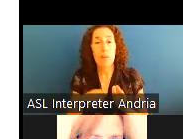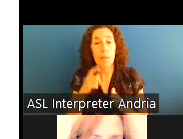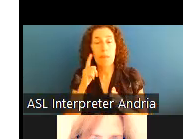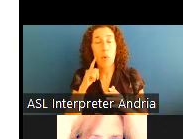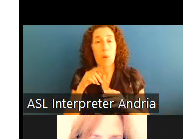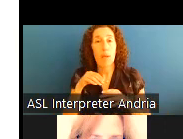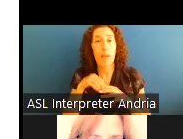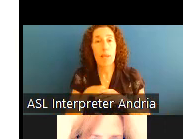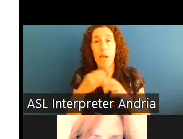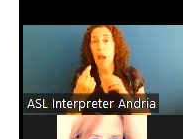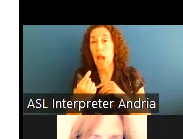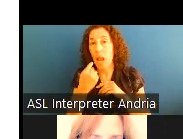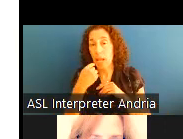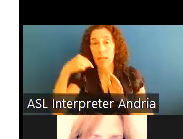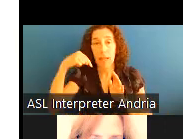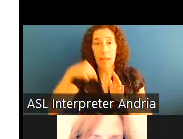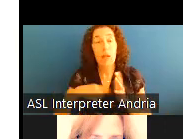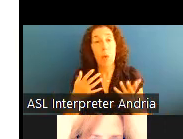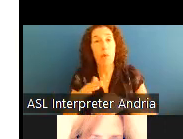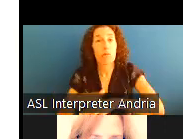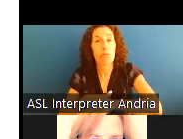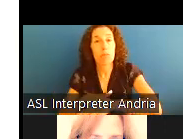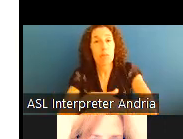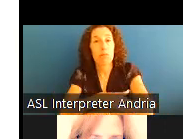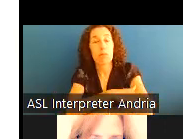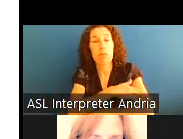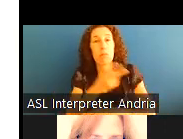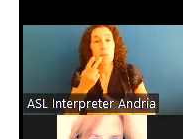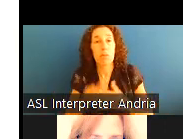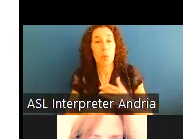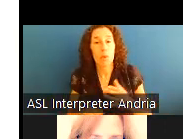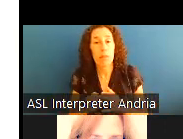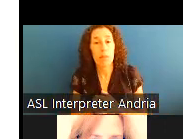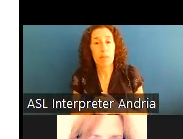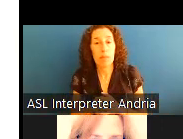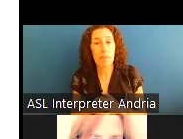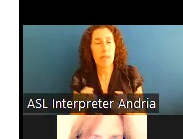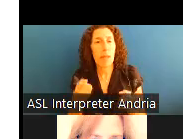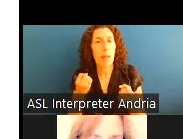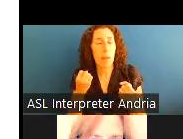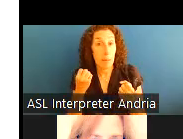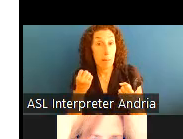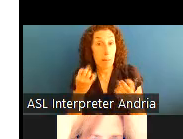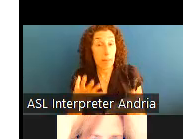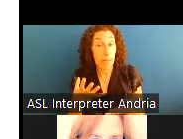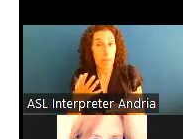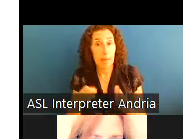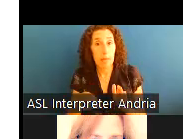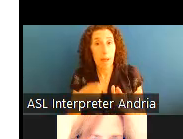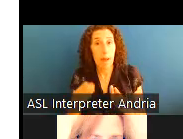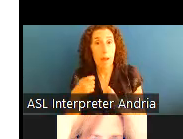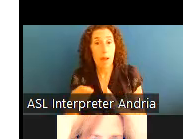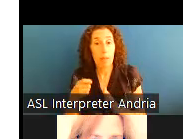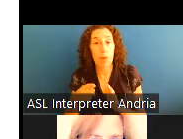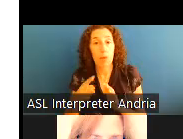area. The areas that are swabbed are based on the victim's narrative of the assault provided